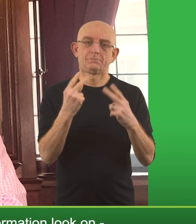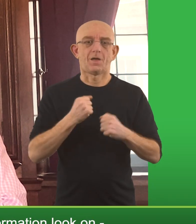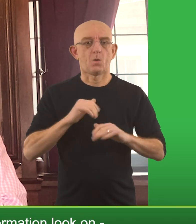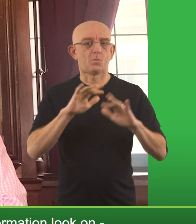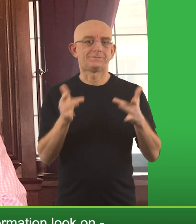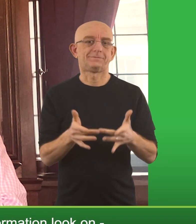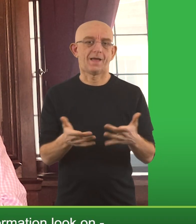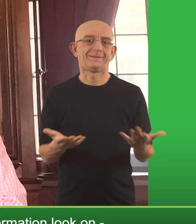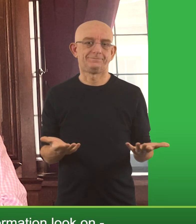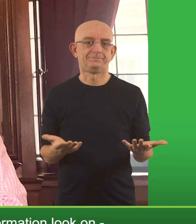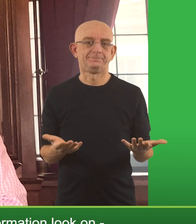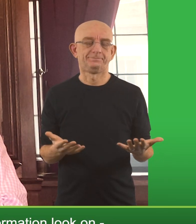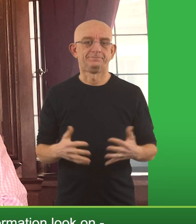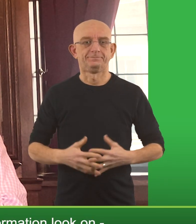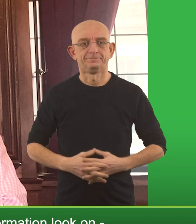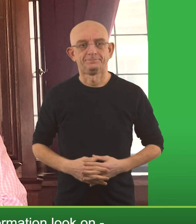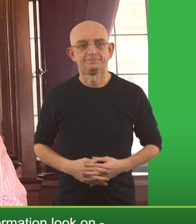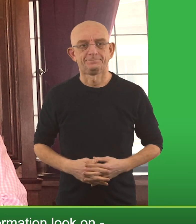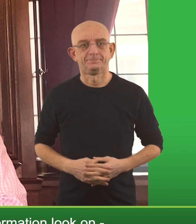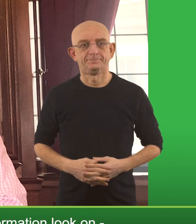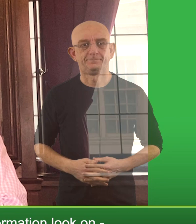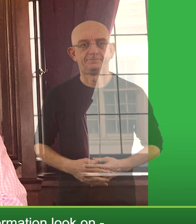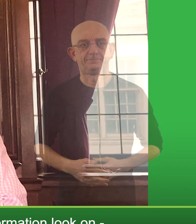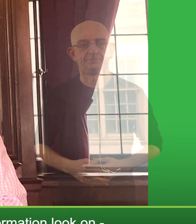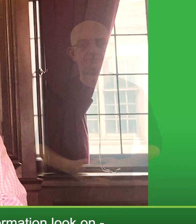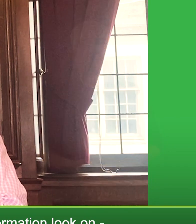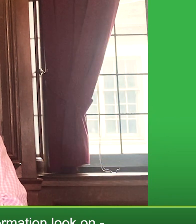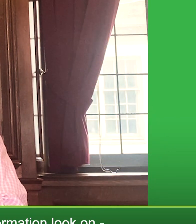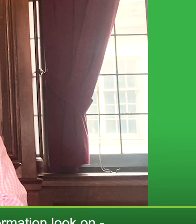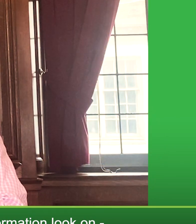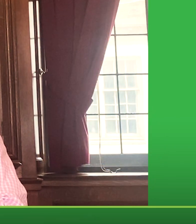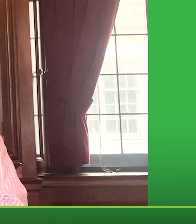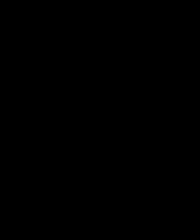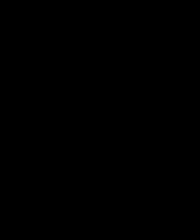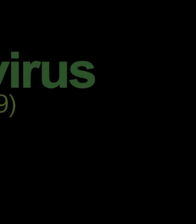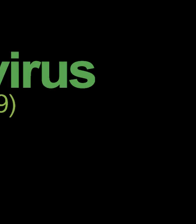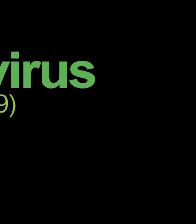if you need more information, look on the sheffield.gov.uk/coronavirus site.